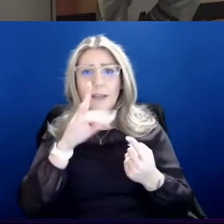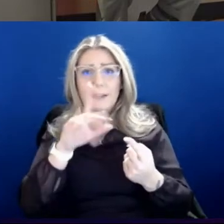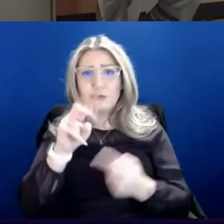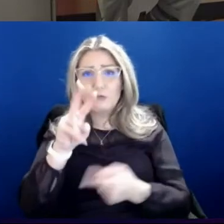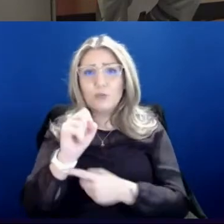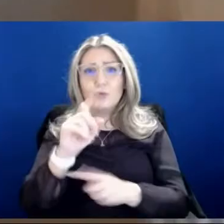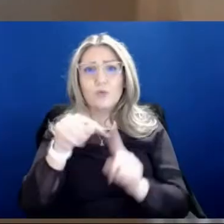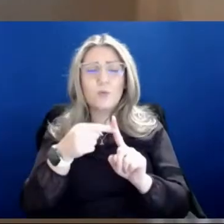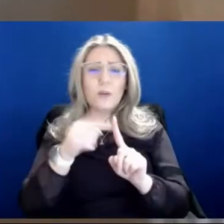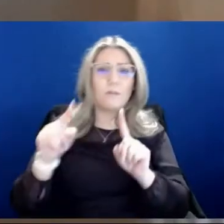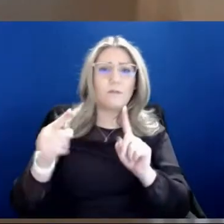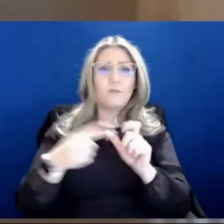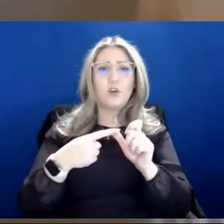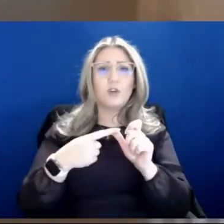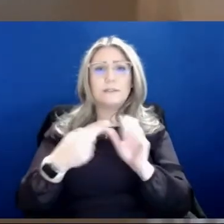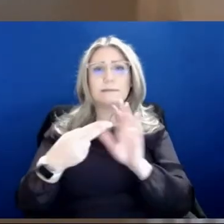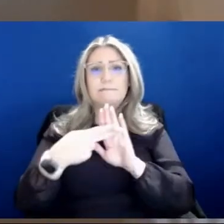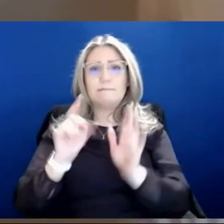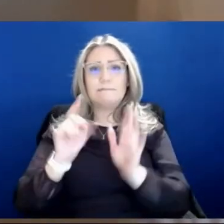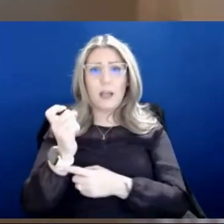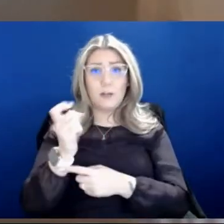diagnosed? That's a good question.